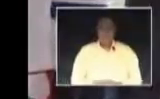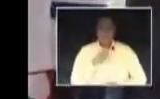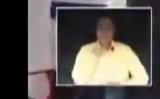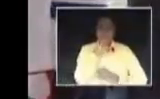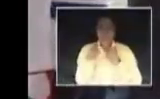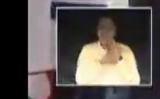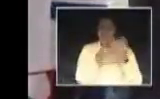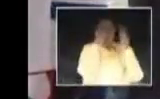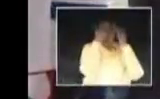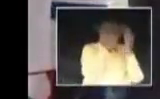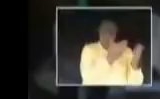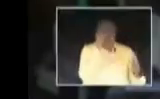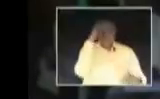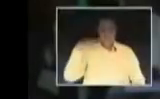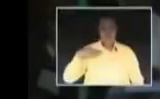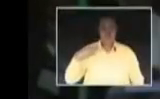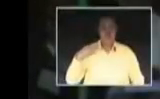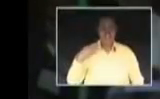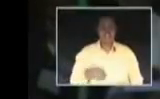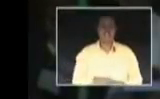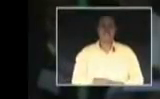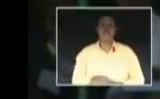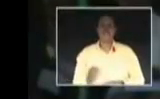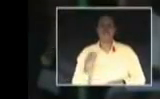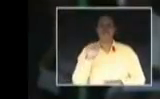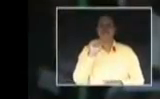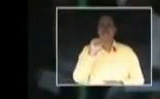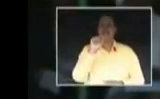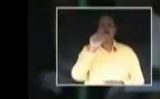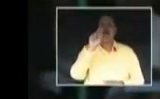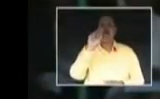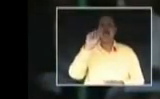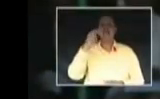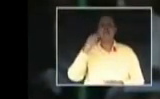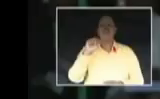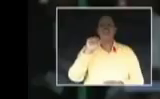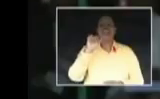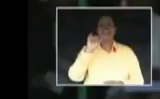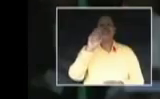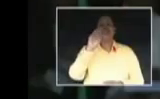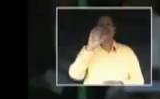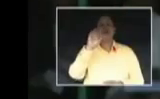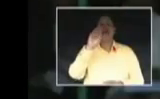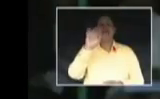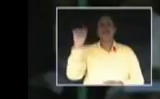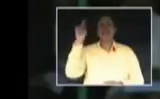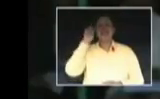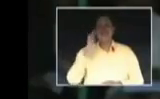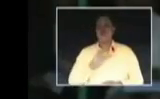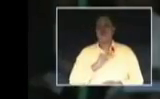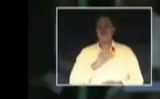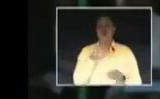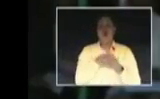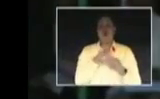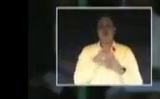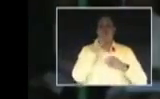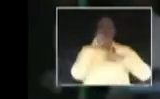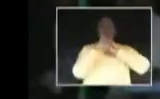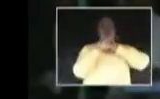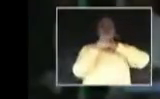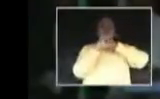Also known for Mr. volunteerism. Robert Anthony Macmillan for outstanding contribution to the advertising industry.